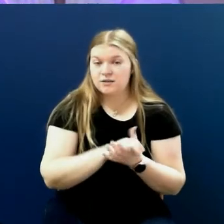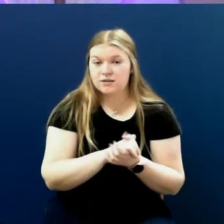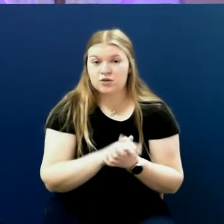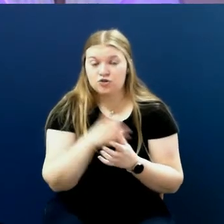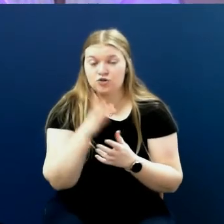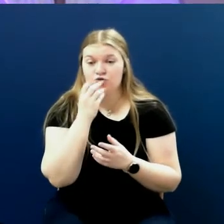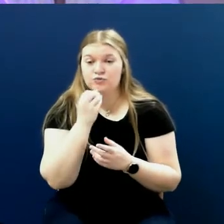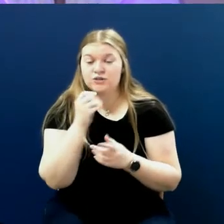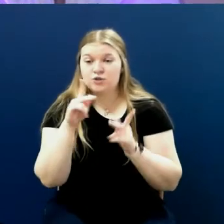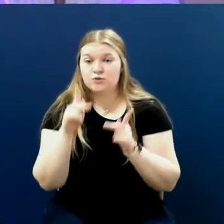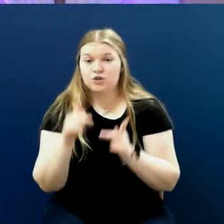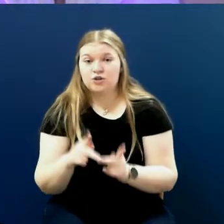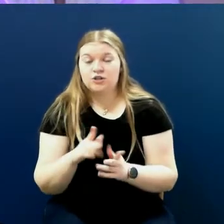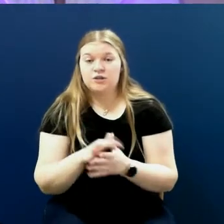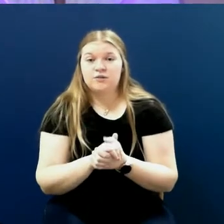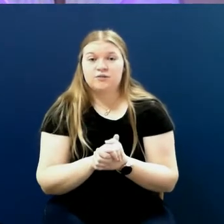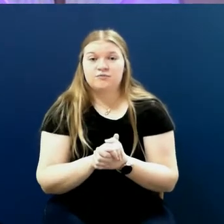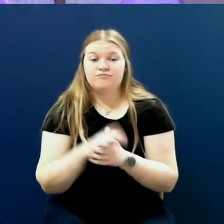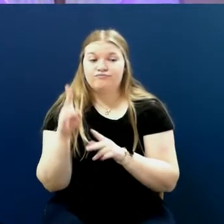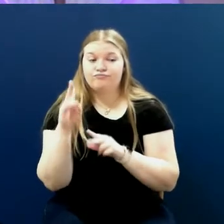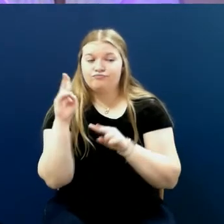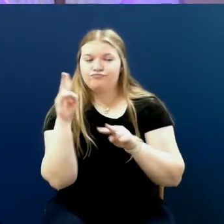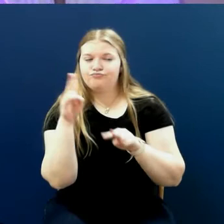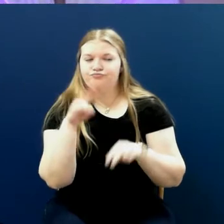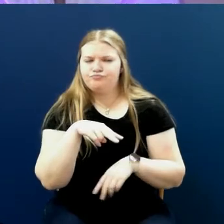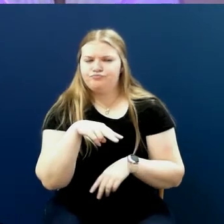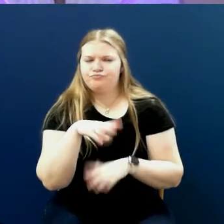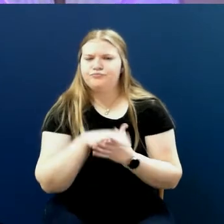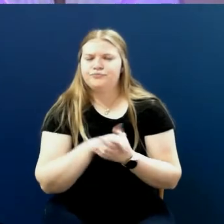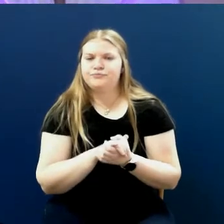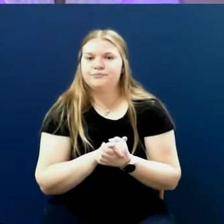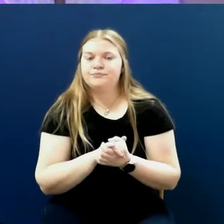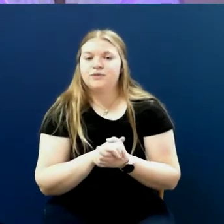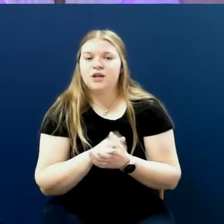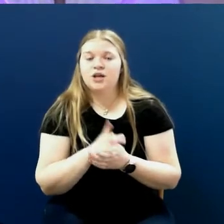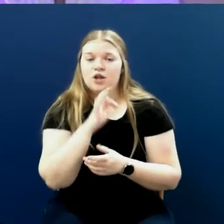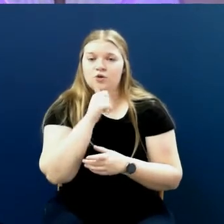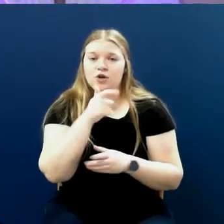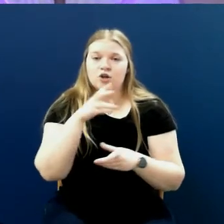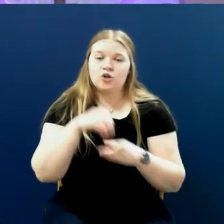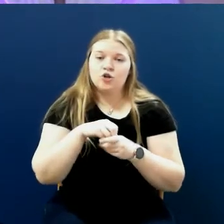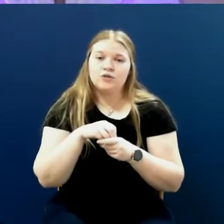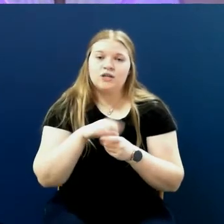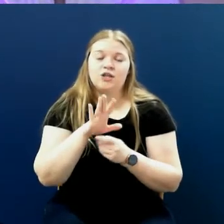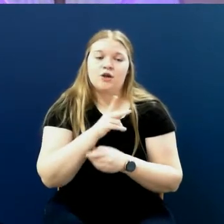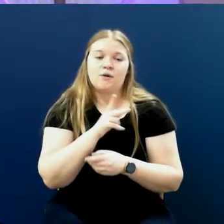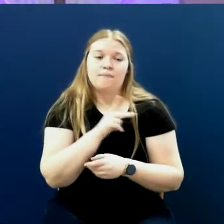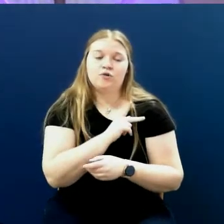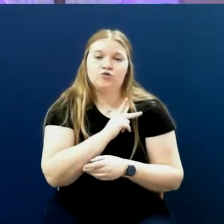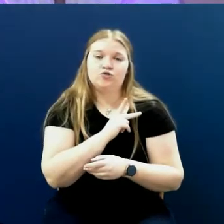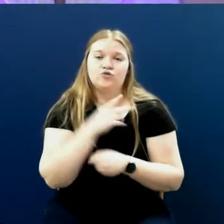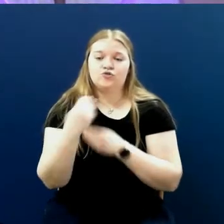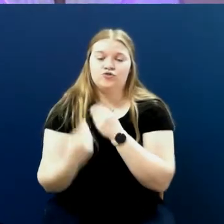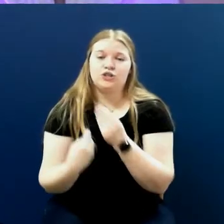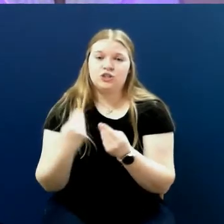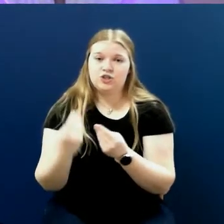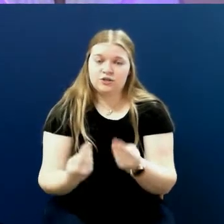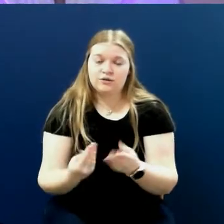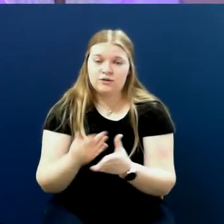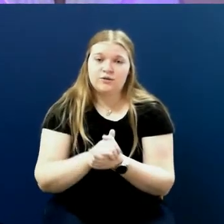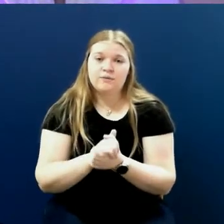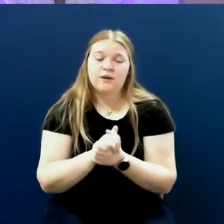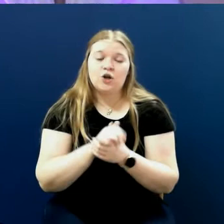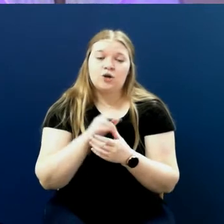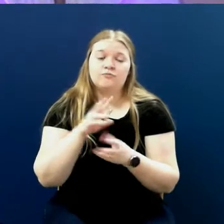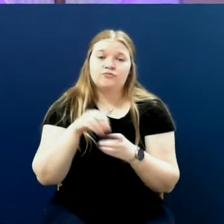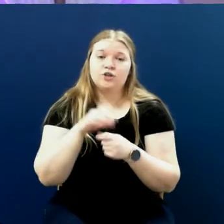person abhorred, disliked anybody that wasn't part of their personal tradition, part of their